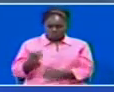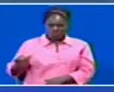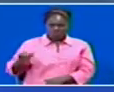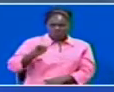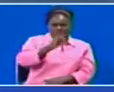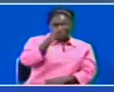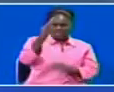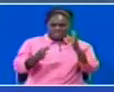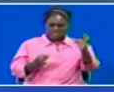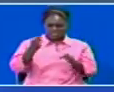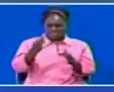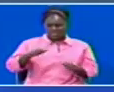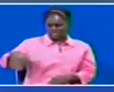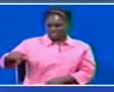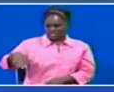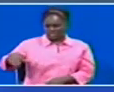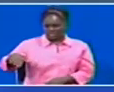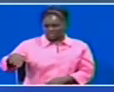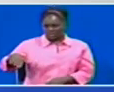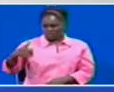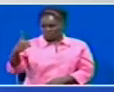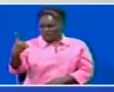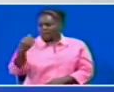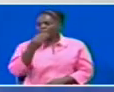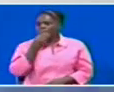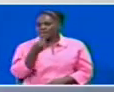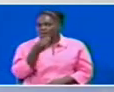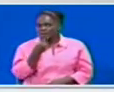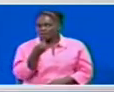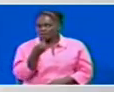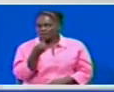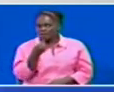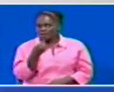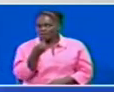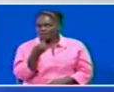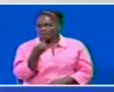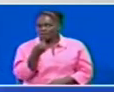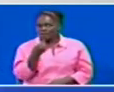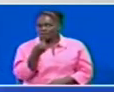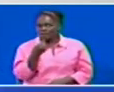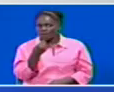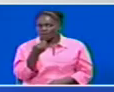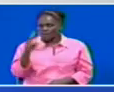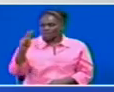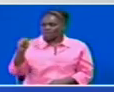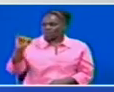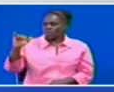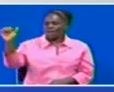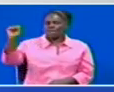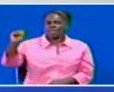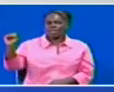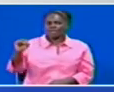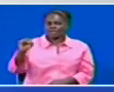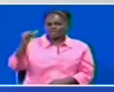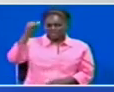of the Embakasi constituencies, there are gentlemen who were in the NYS program. And